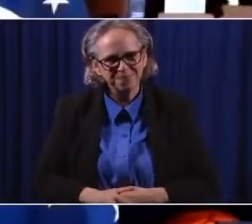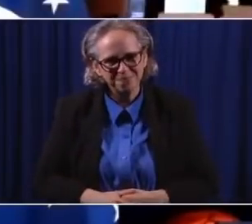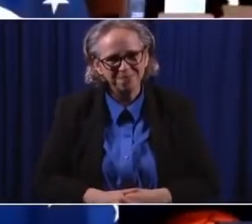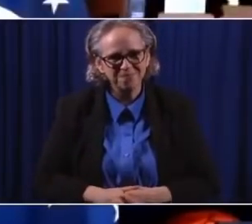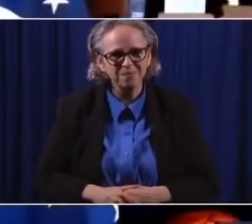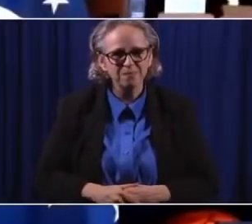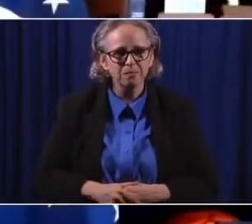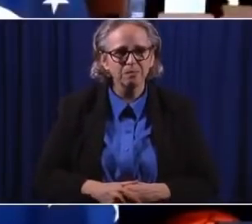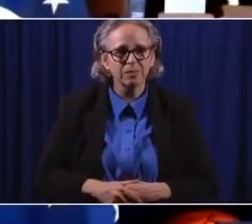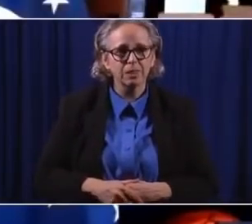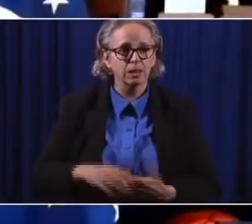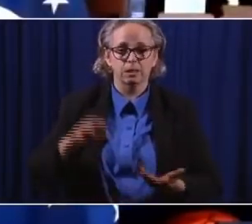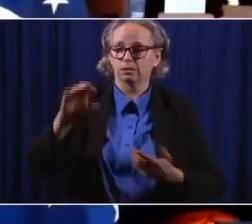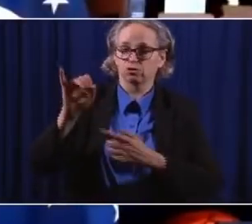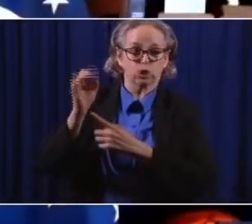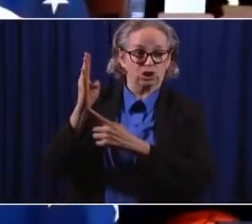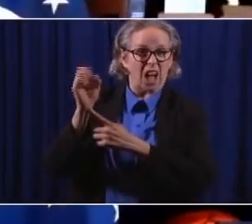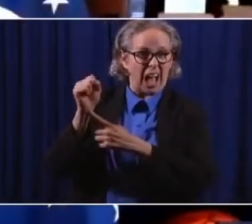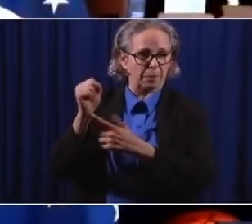currently